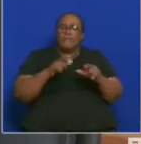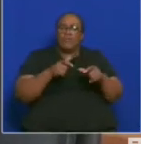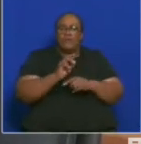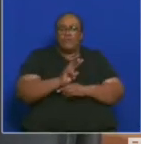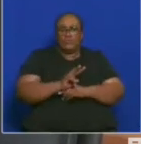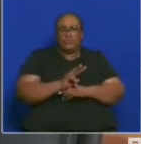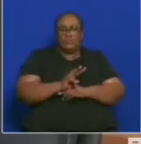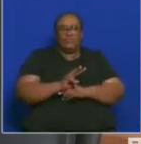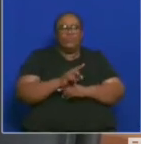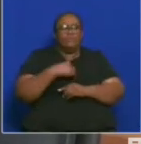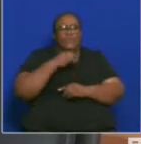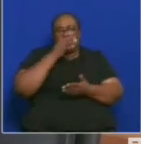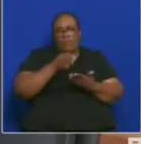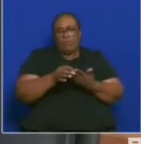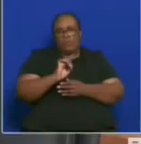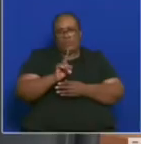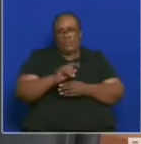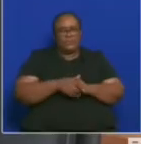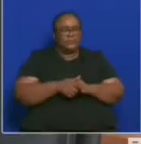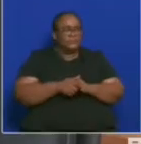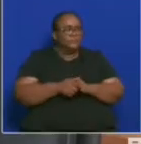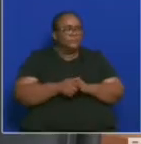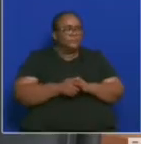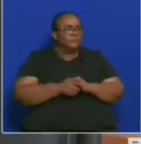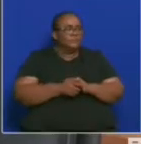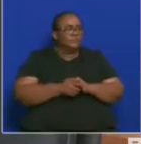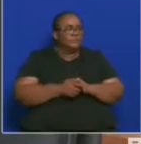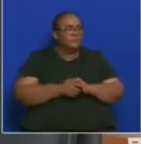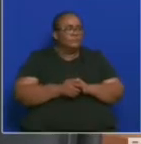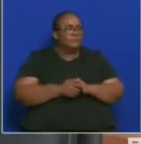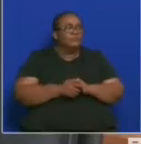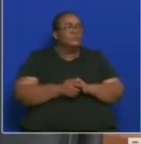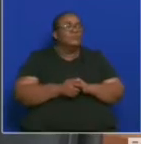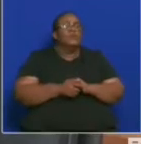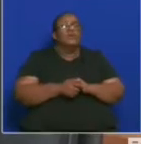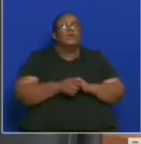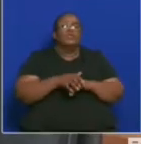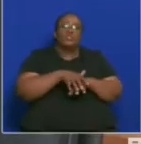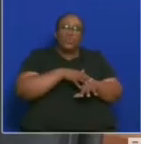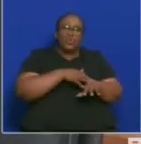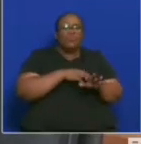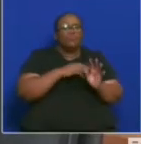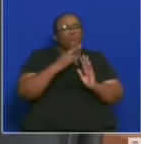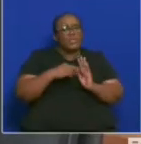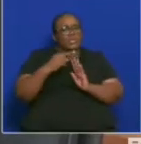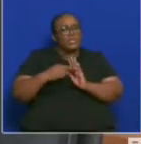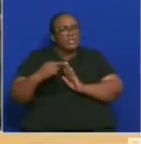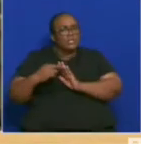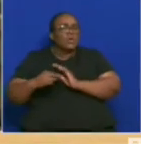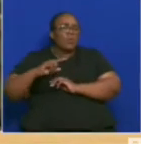we do is we go through this slowly because there's some parts in which we may need you to expand on what you